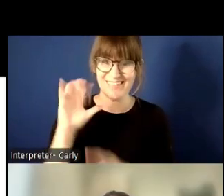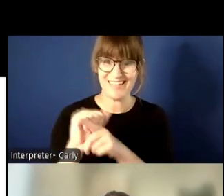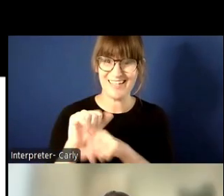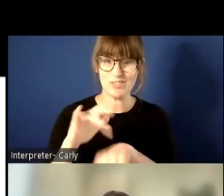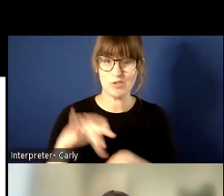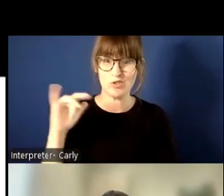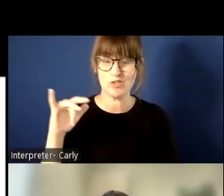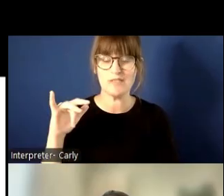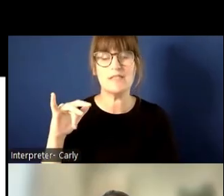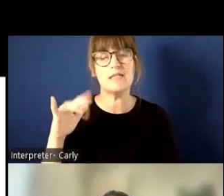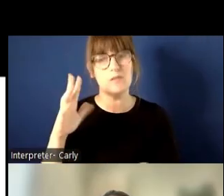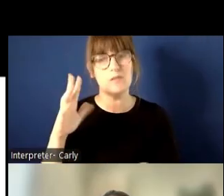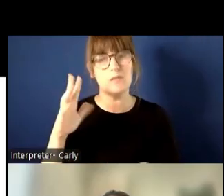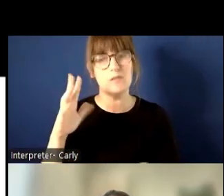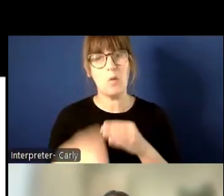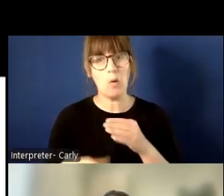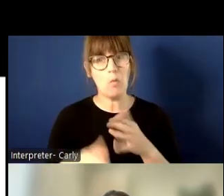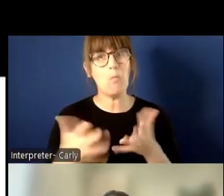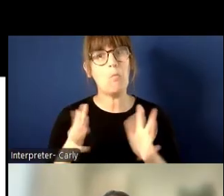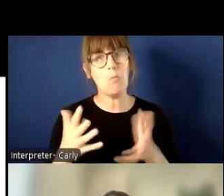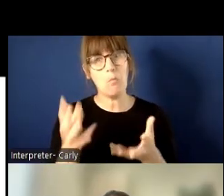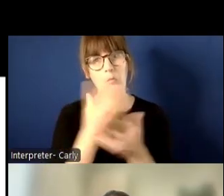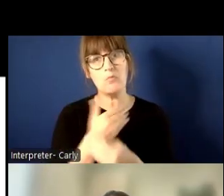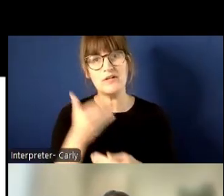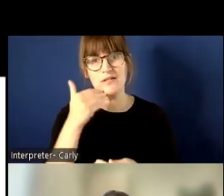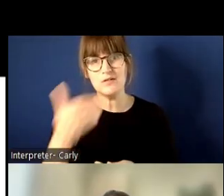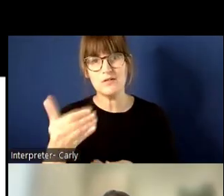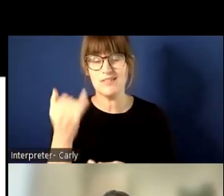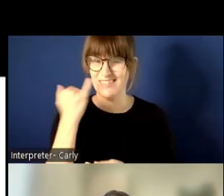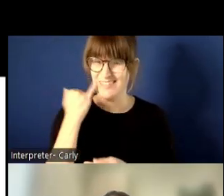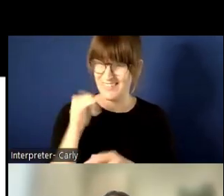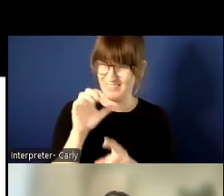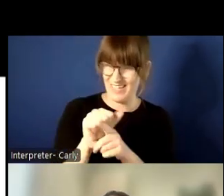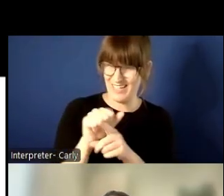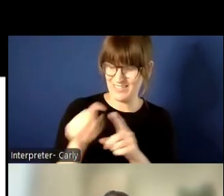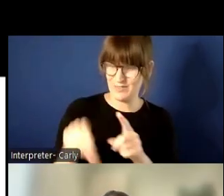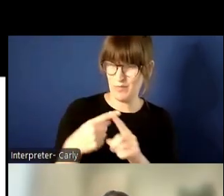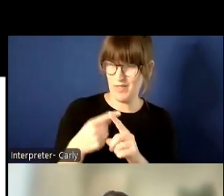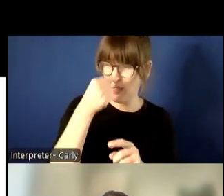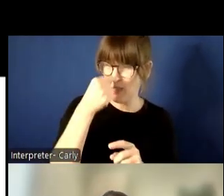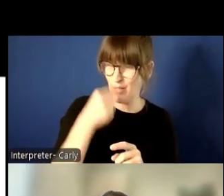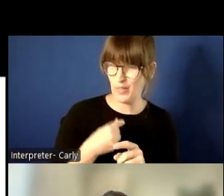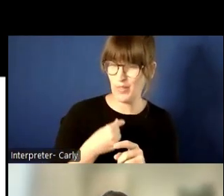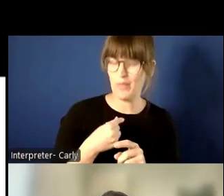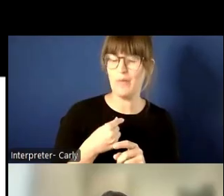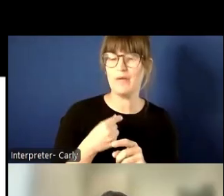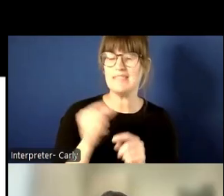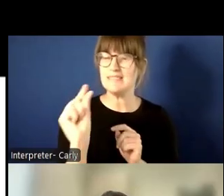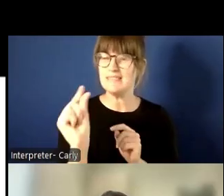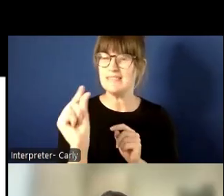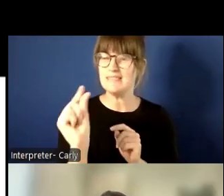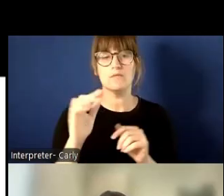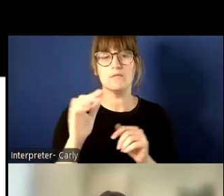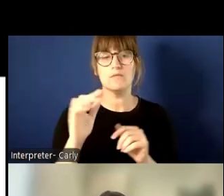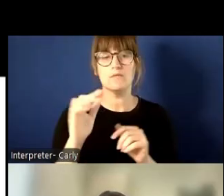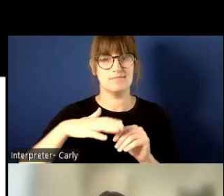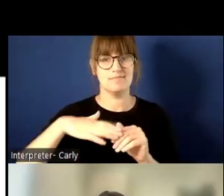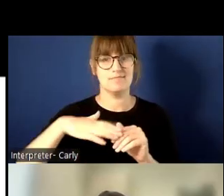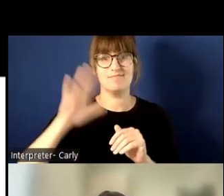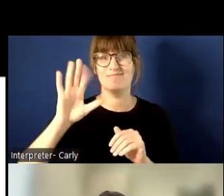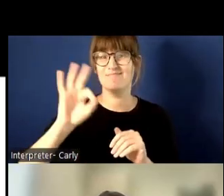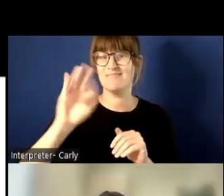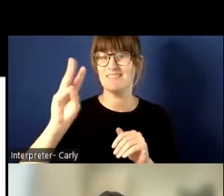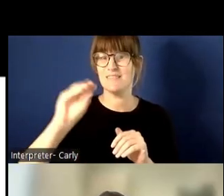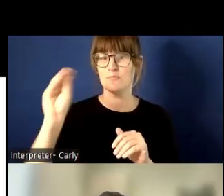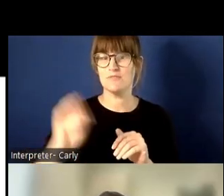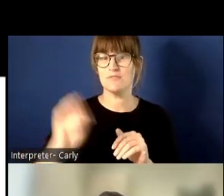to be really good. So when we catch melanomas when they're very thin, there is a greater than 96% 5-year survival